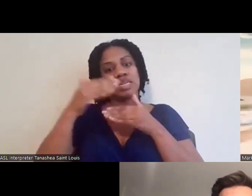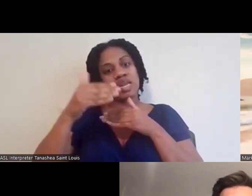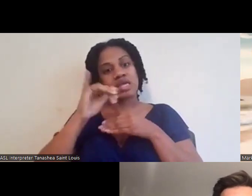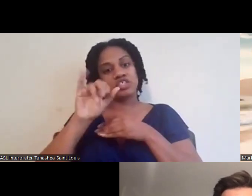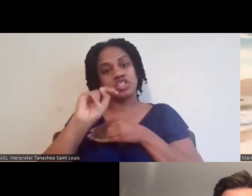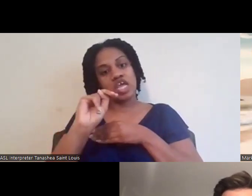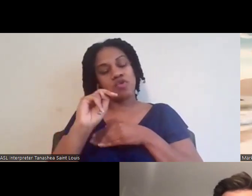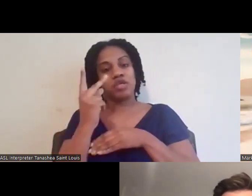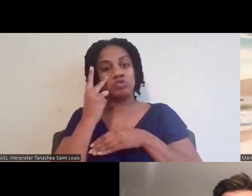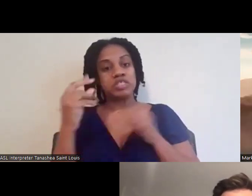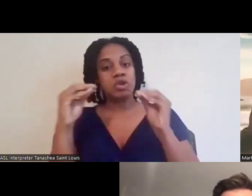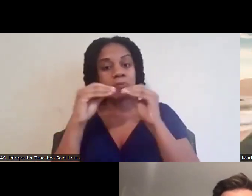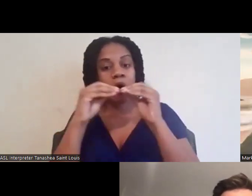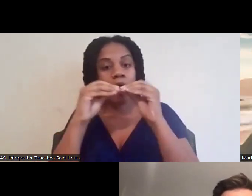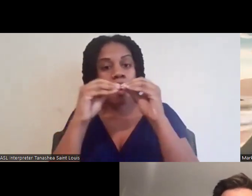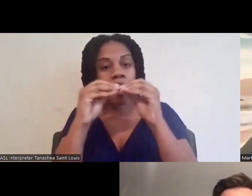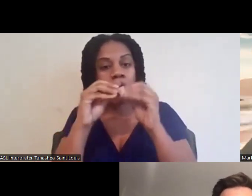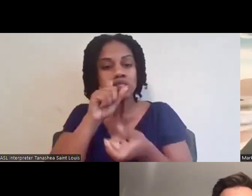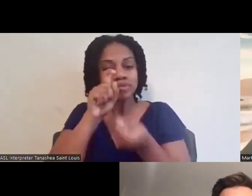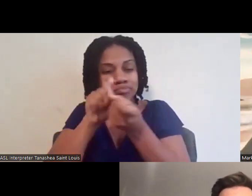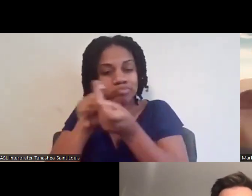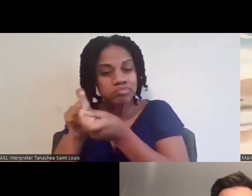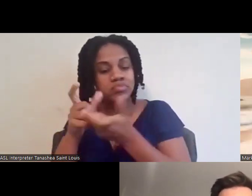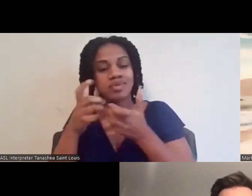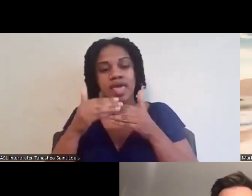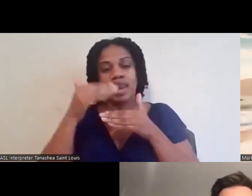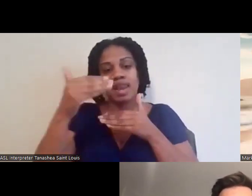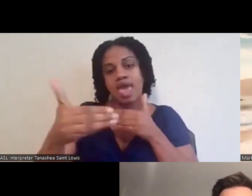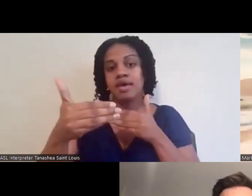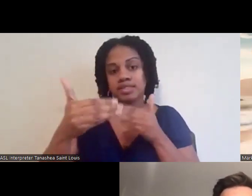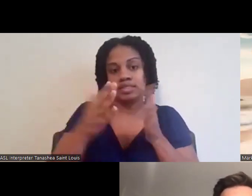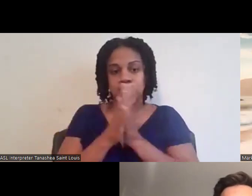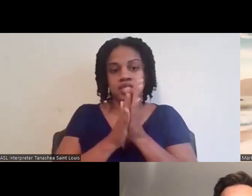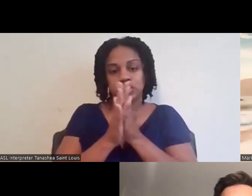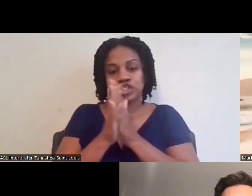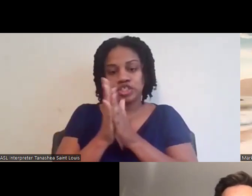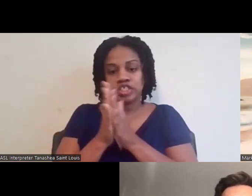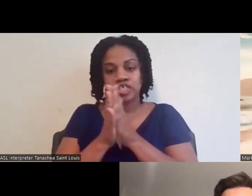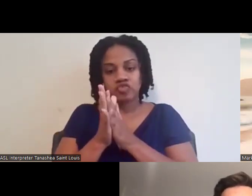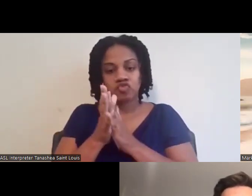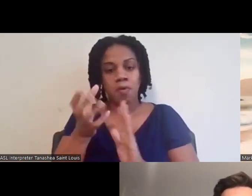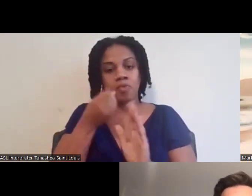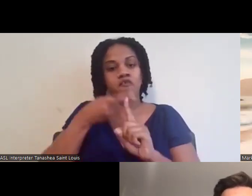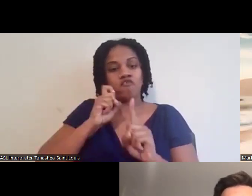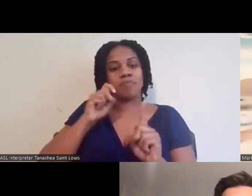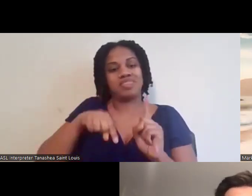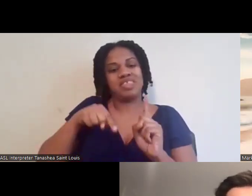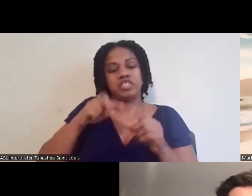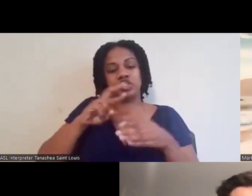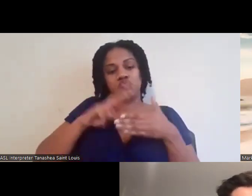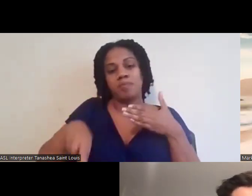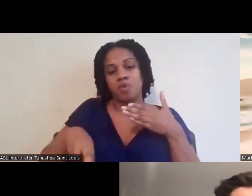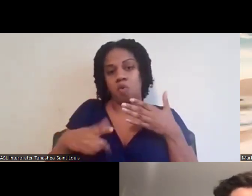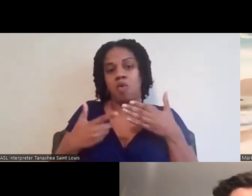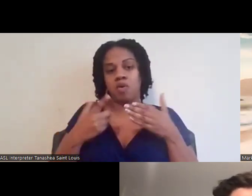that you will see even more specificity in the next round of initiatives pulled directly from this report and this